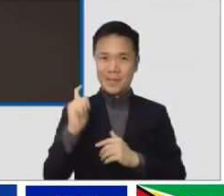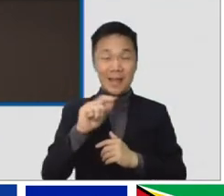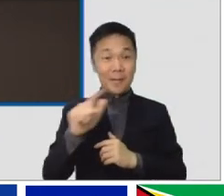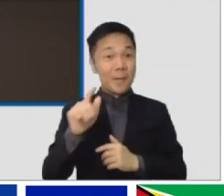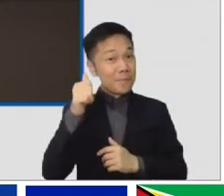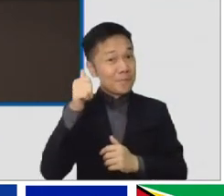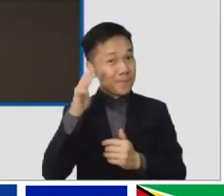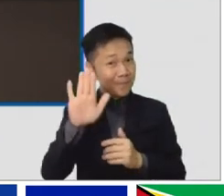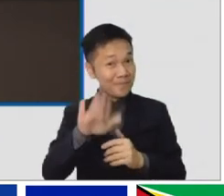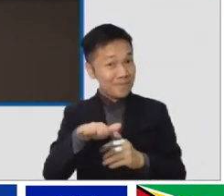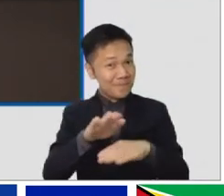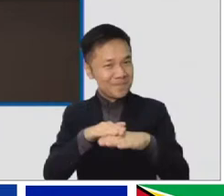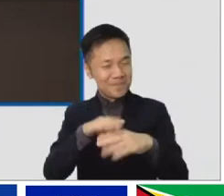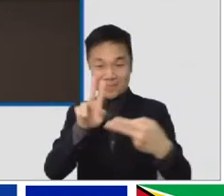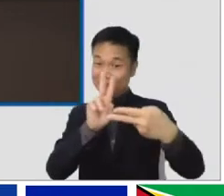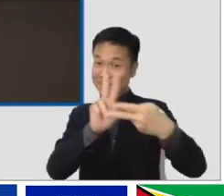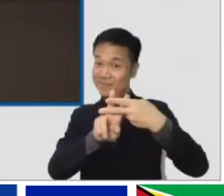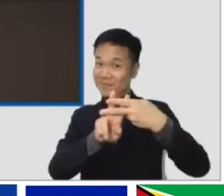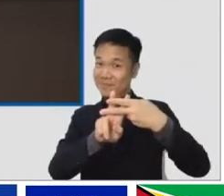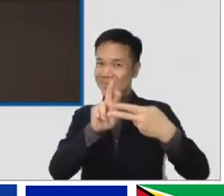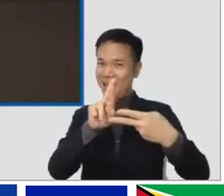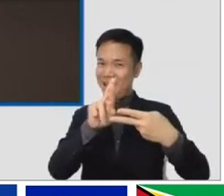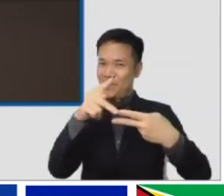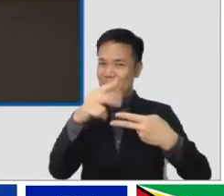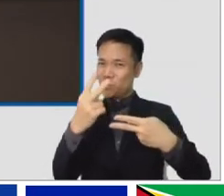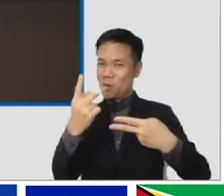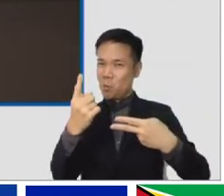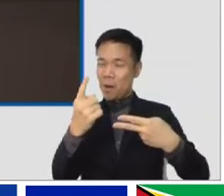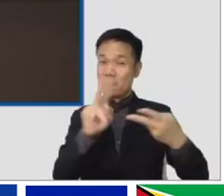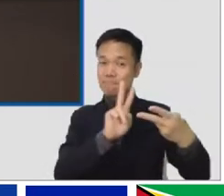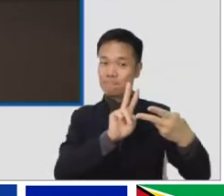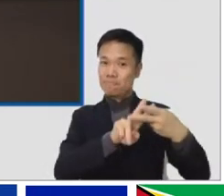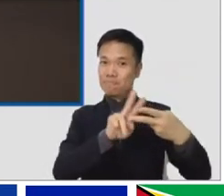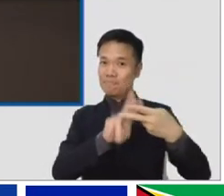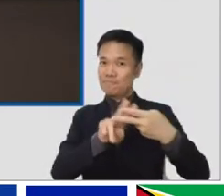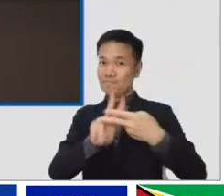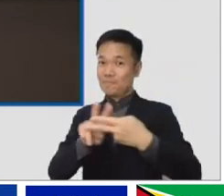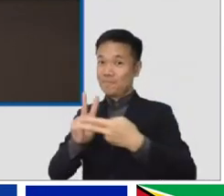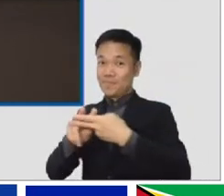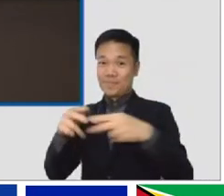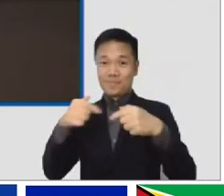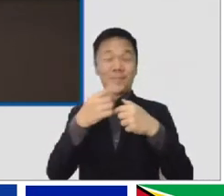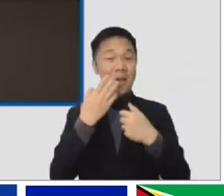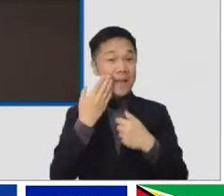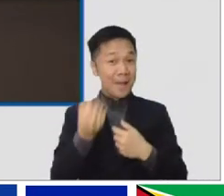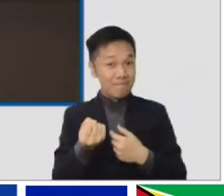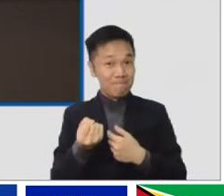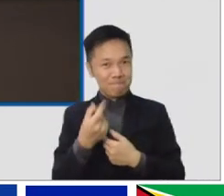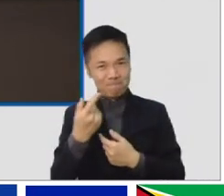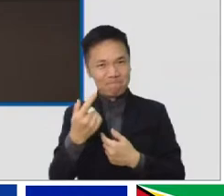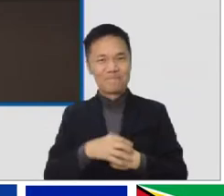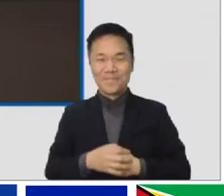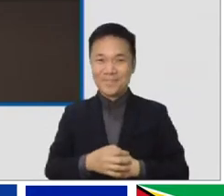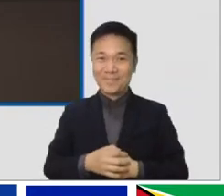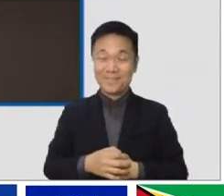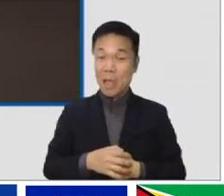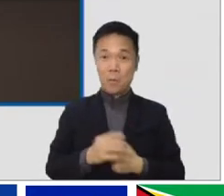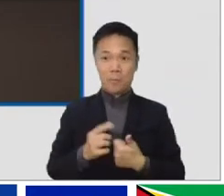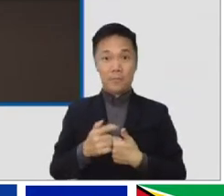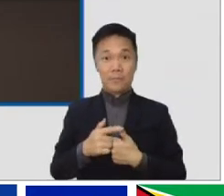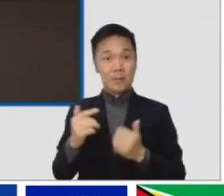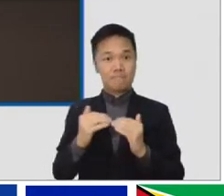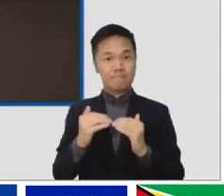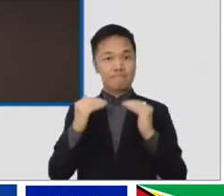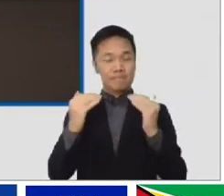that are related with this event. So the first high-level session, HL4, is titled Strengthening